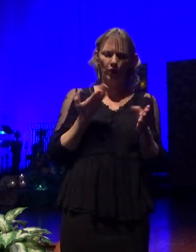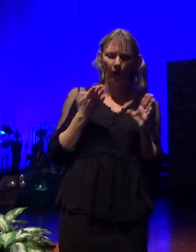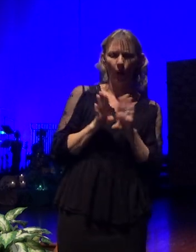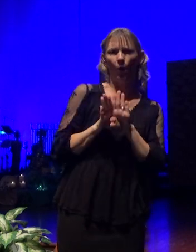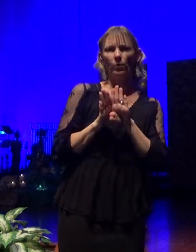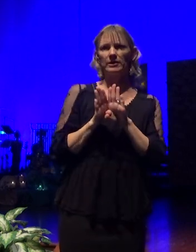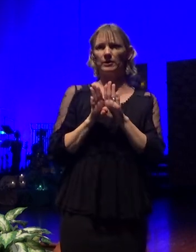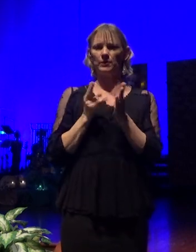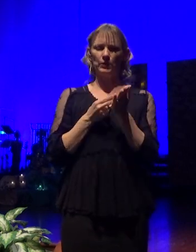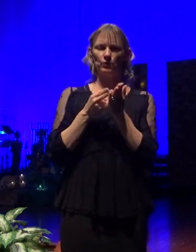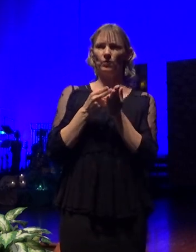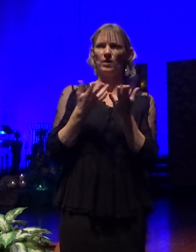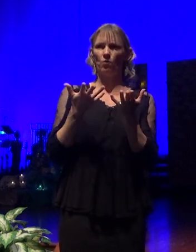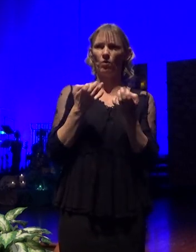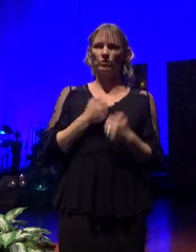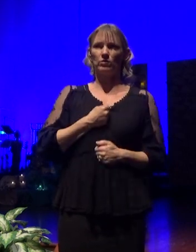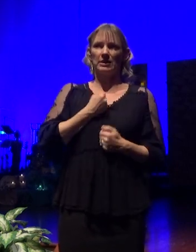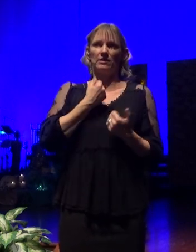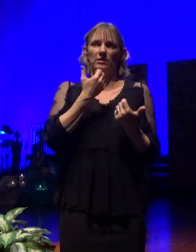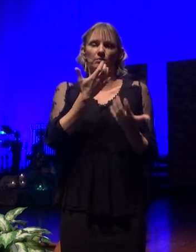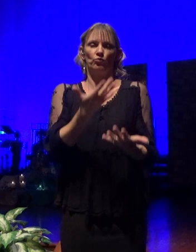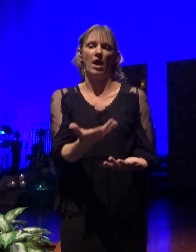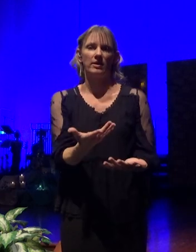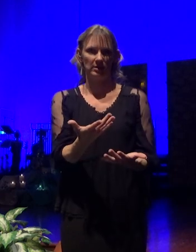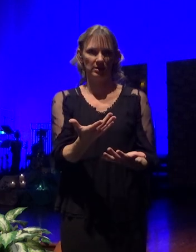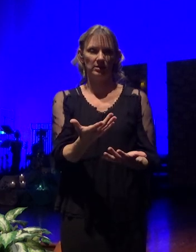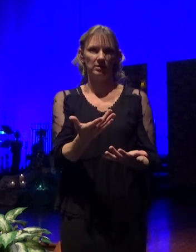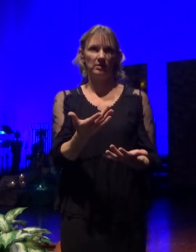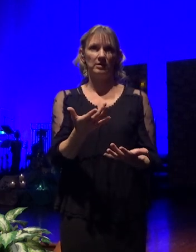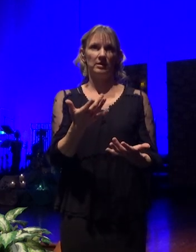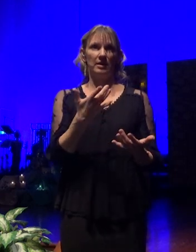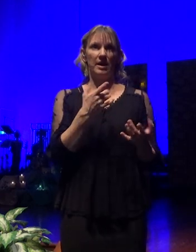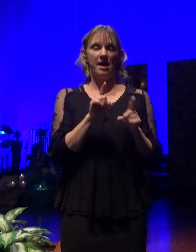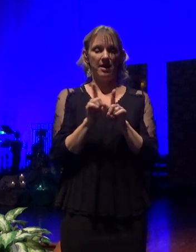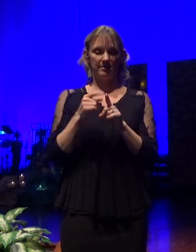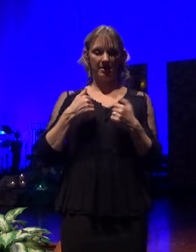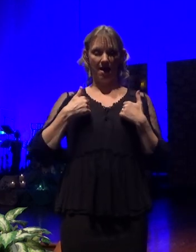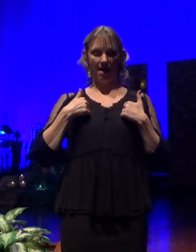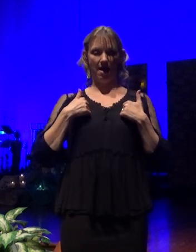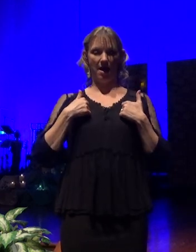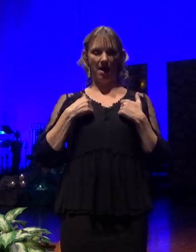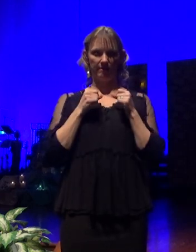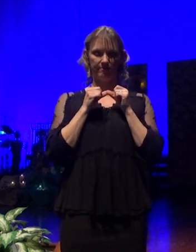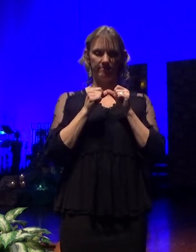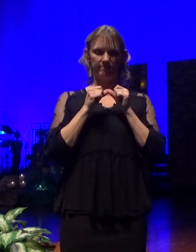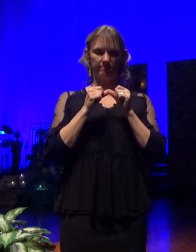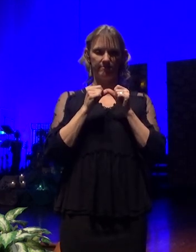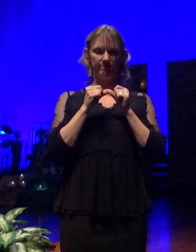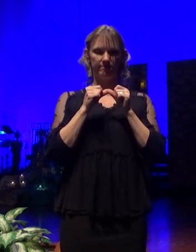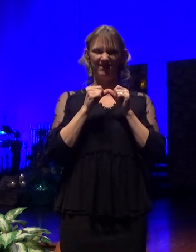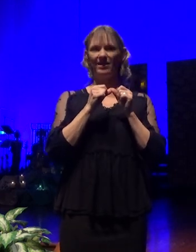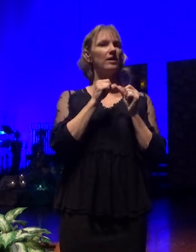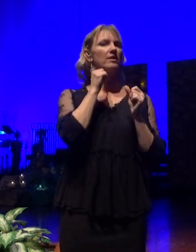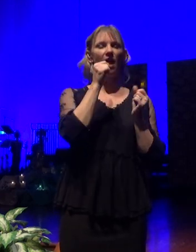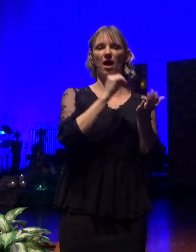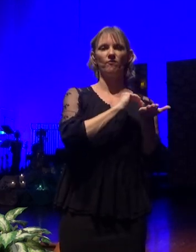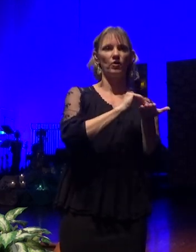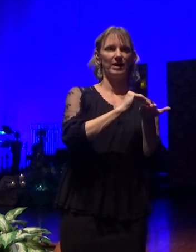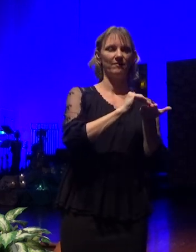that seeks to be expressed through me as I remain steadfast to unforgiveness, as I